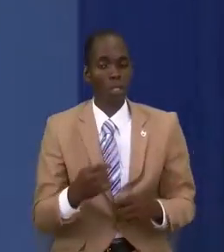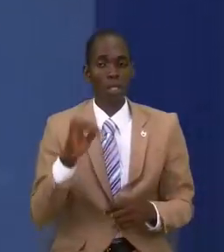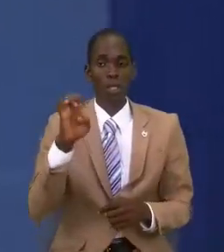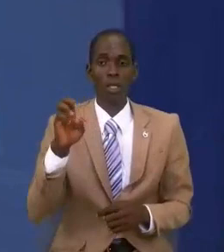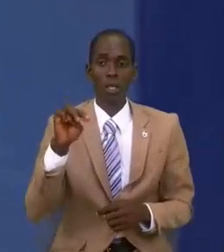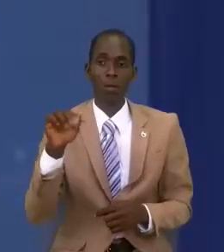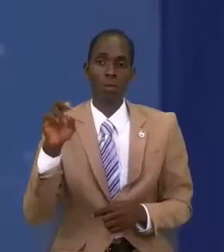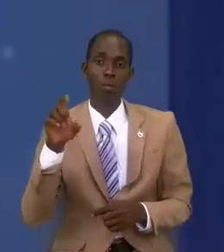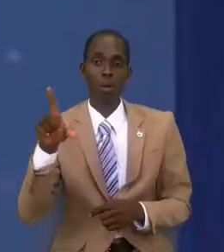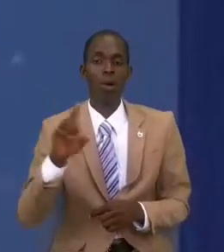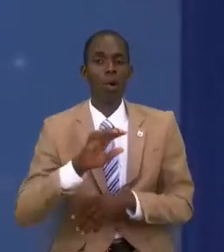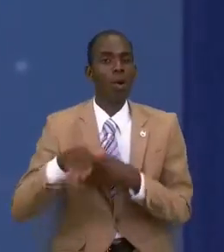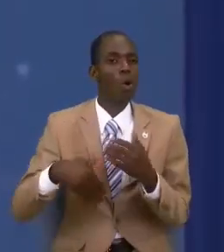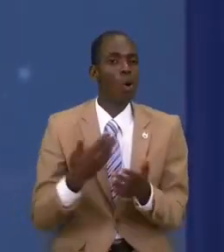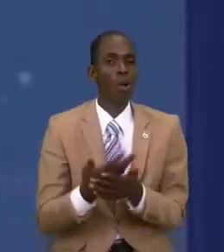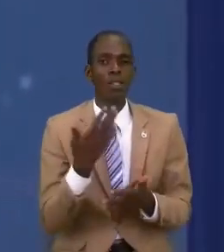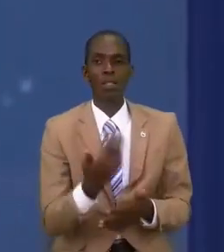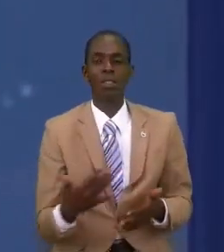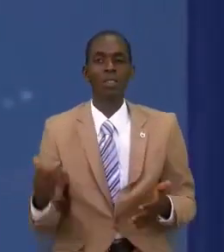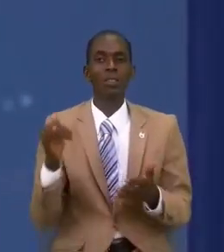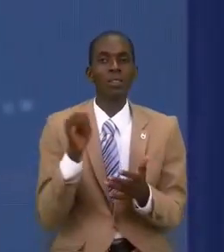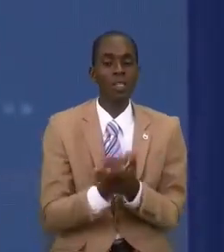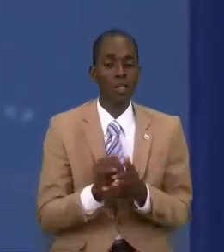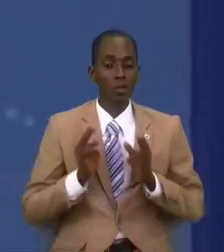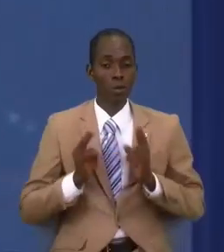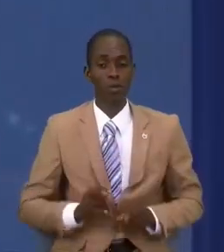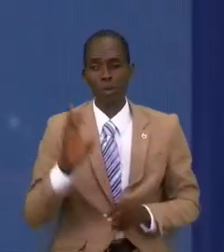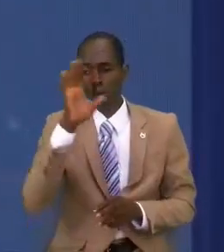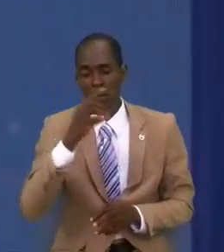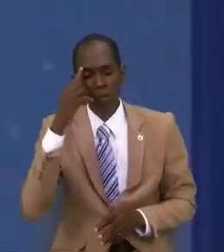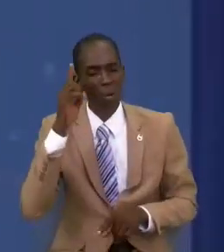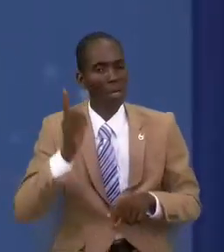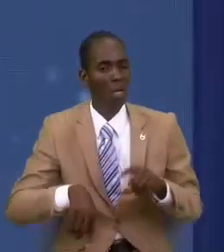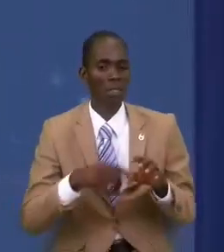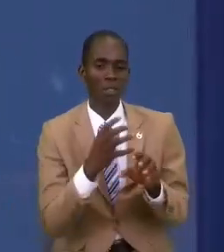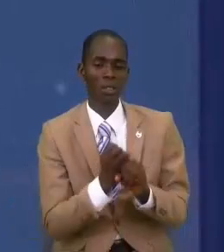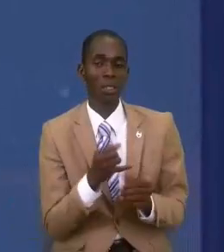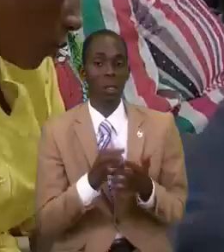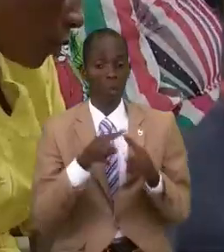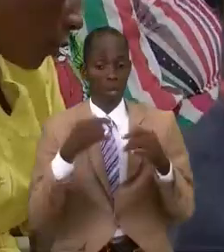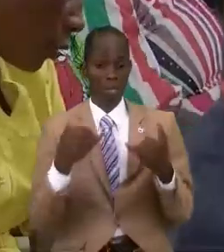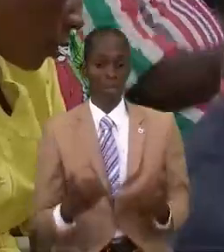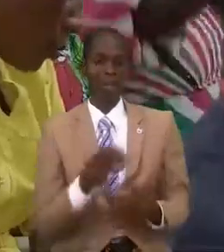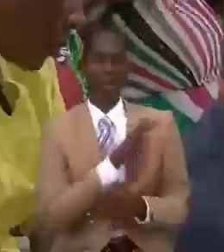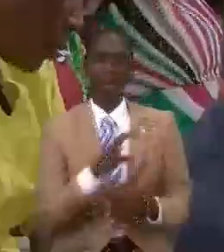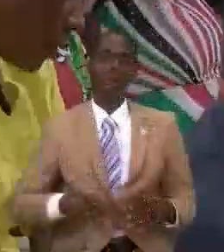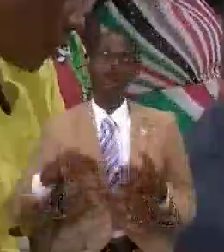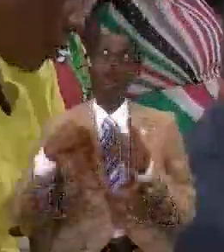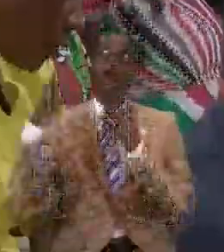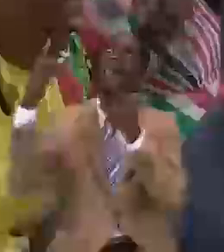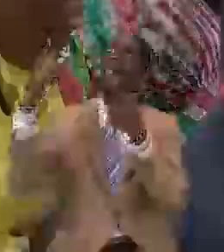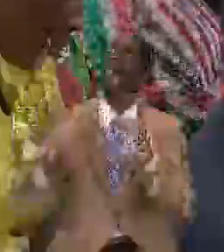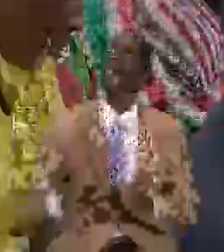we couldn't get. But now Christ has come. Somebody there, I said, Christ has come, and he has